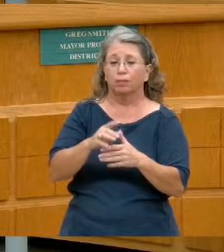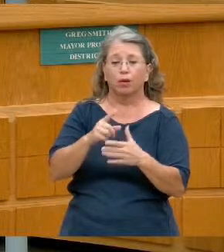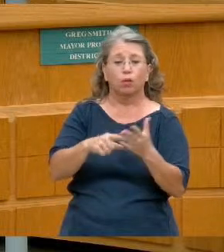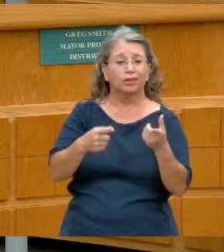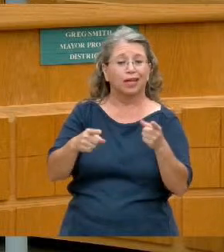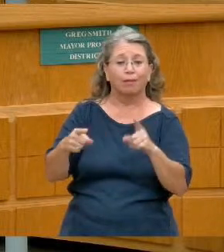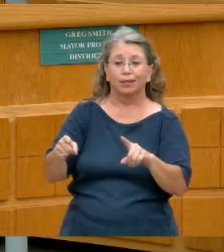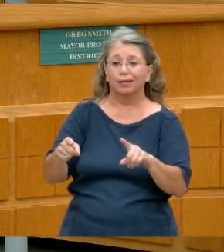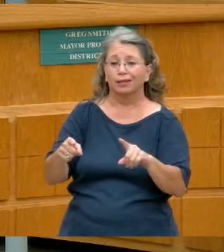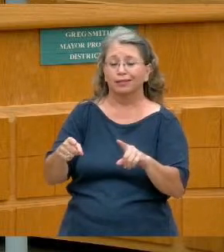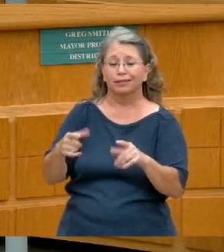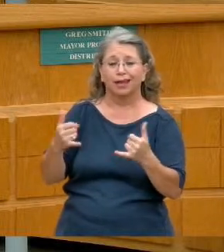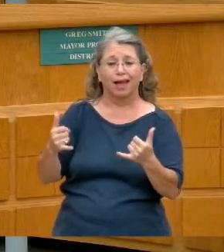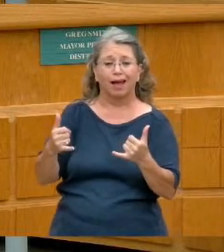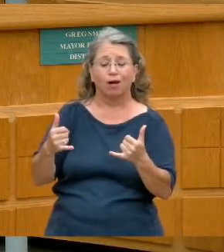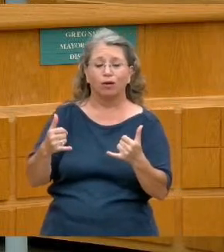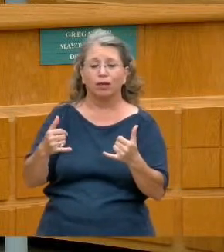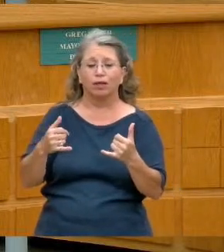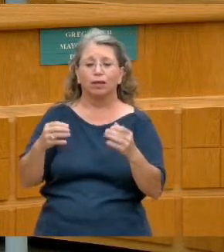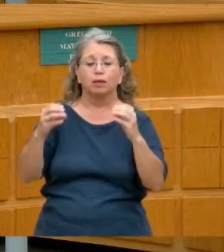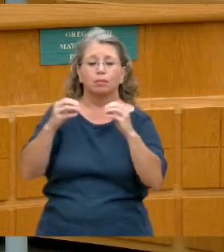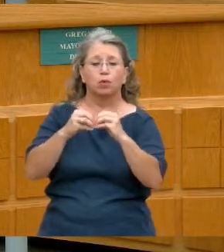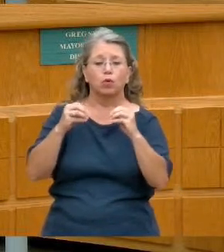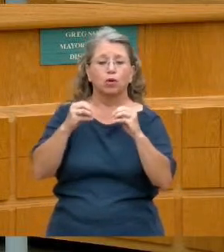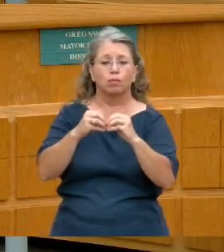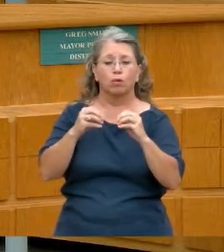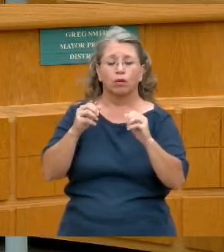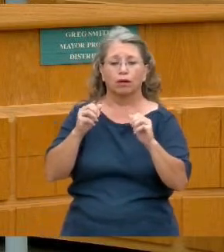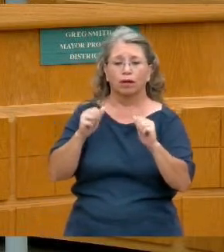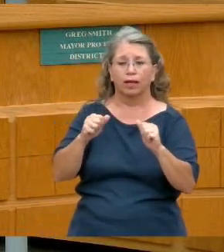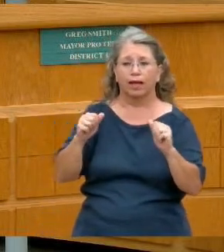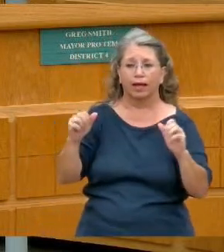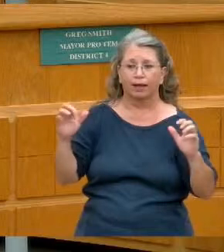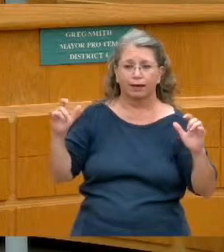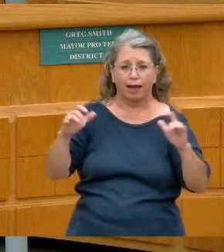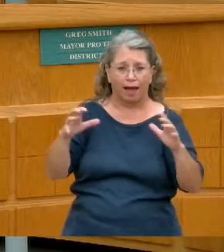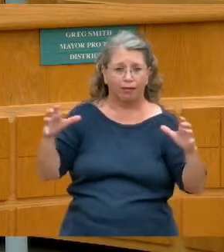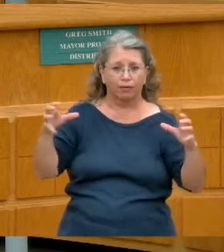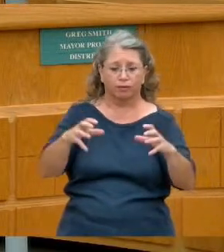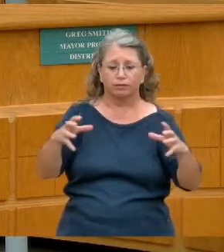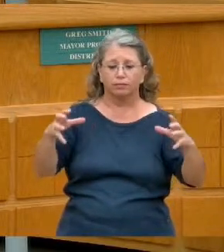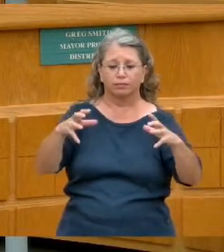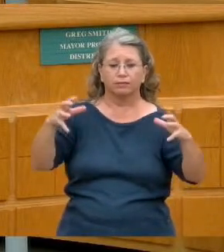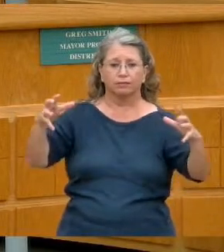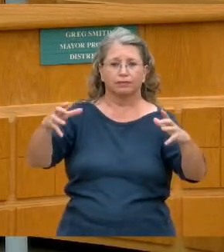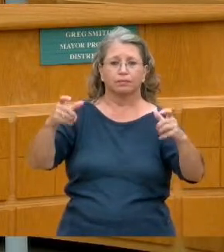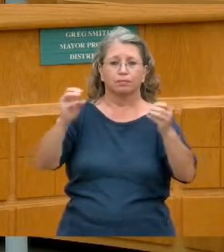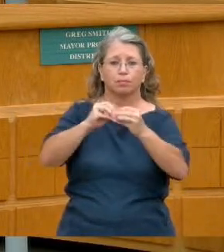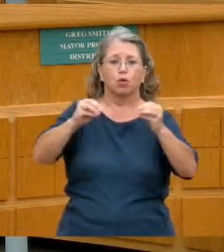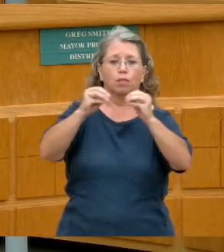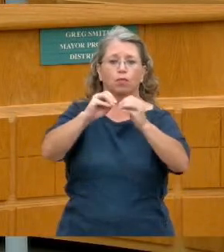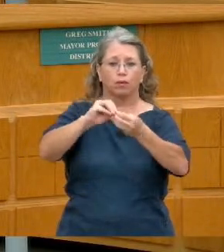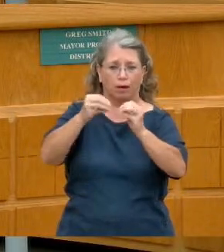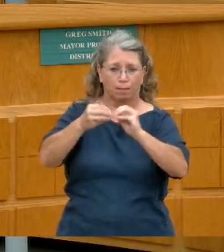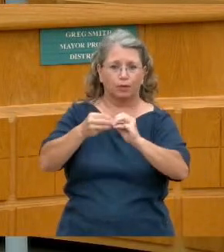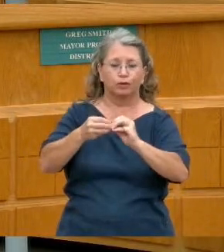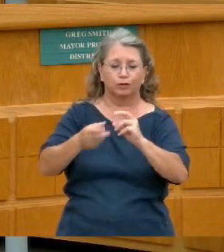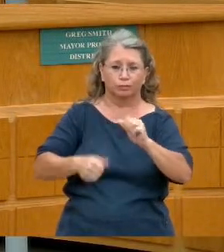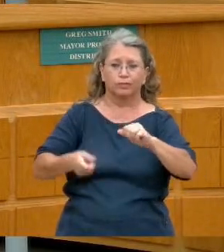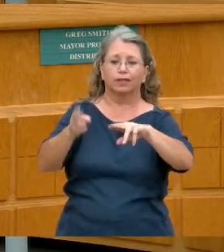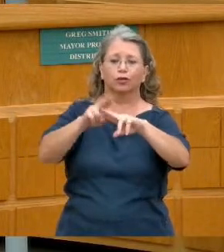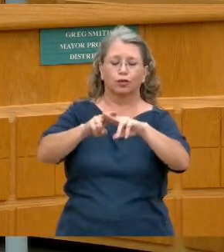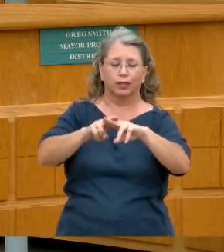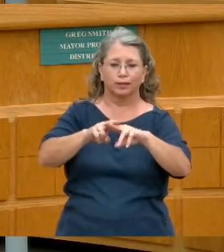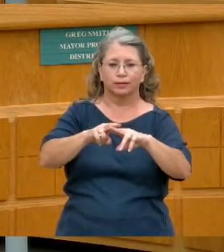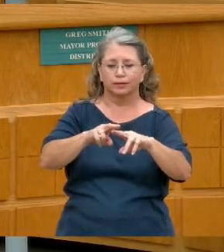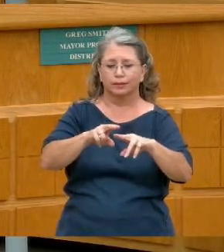the restrictions on public gatherings, and we've been slowly loosening those restrictions through time, increasing the